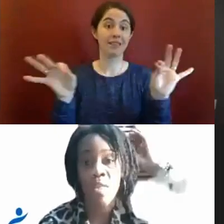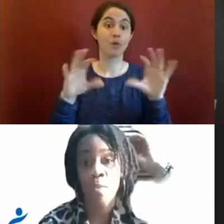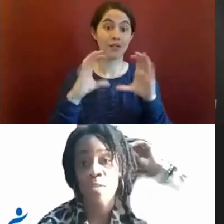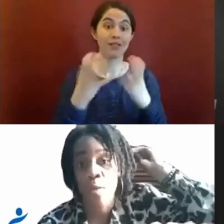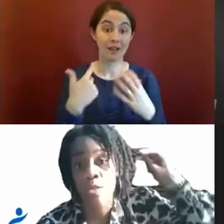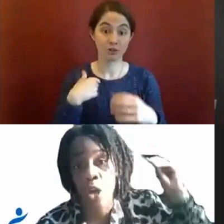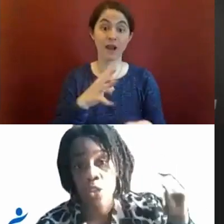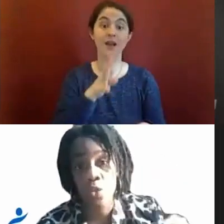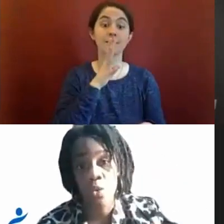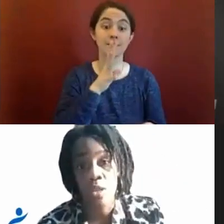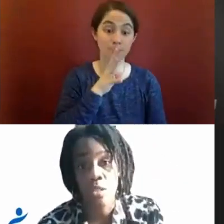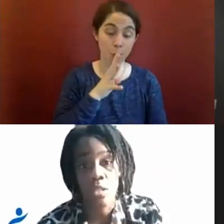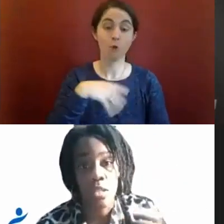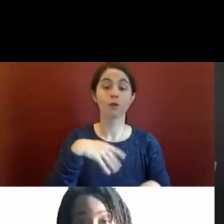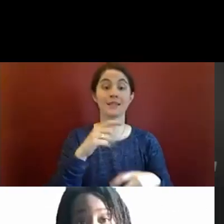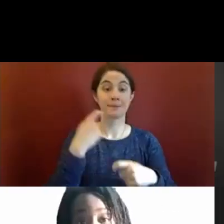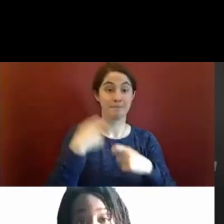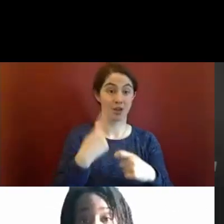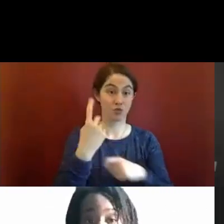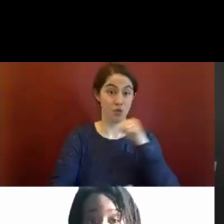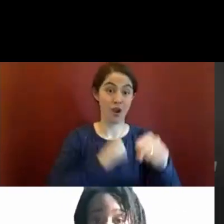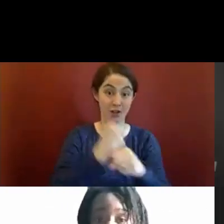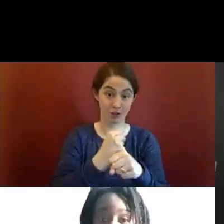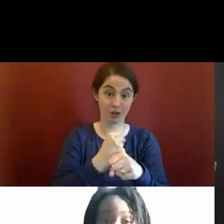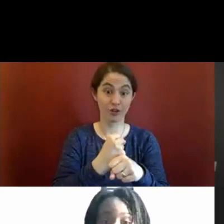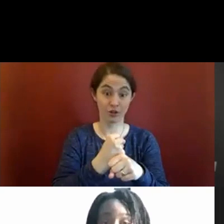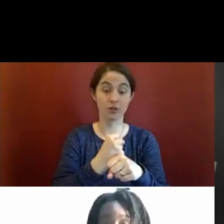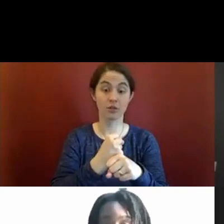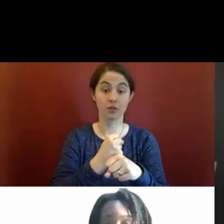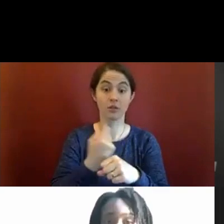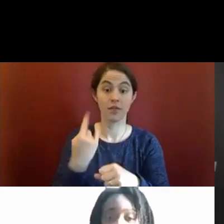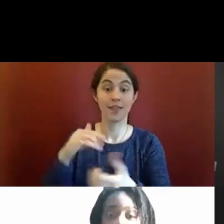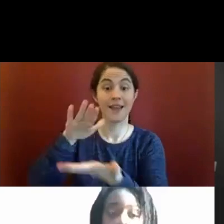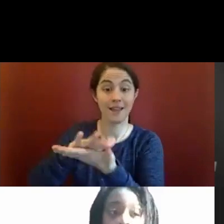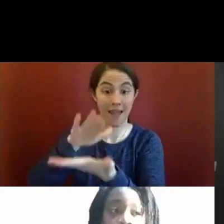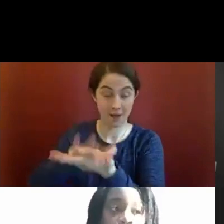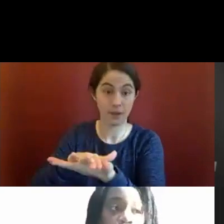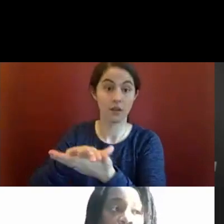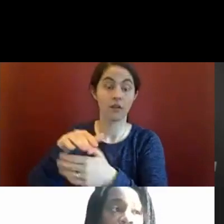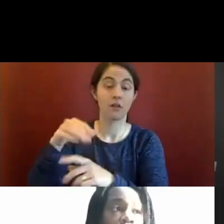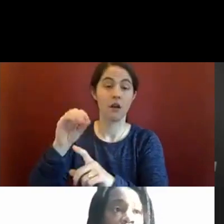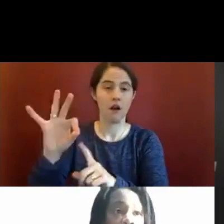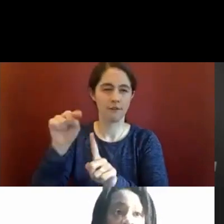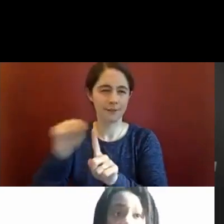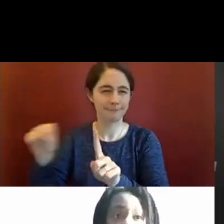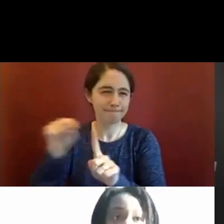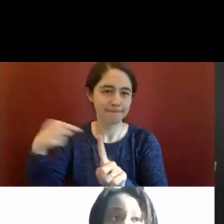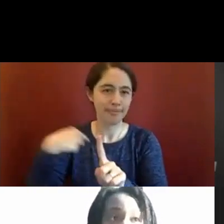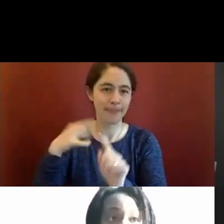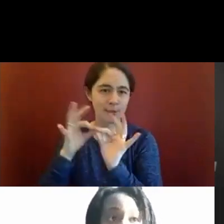Academy of the Pacific Rim Charter School, which is Asian influence, so I know Mandarin. And a thing